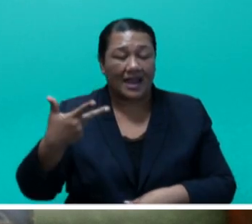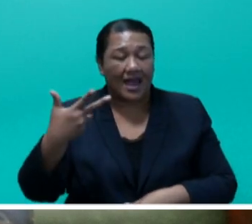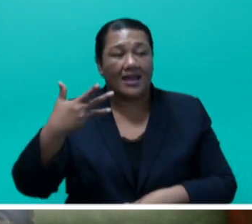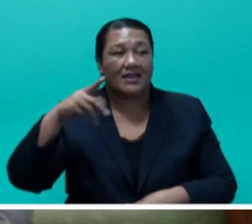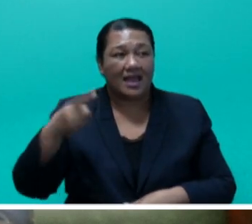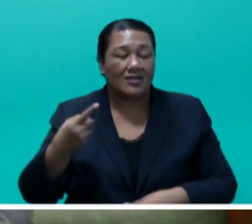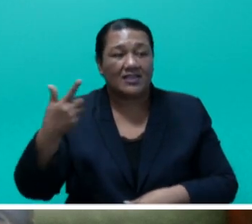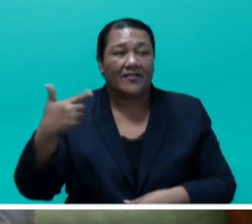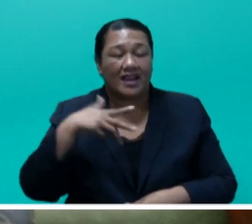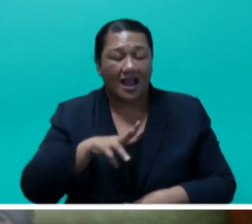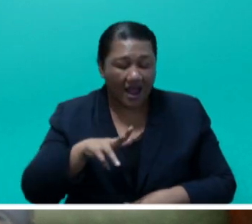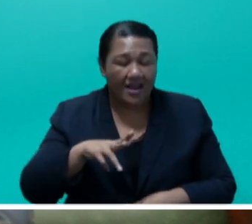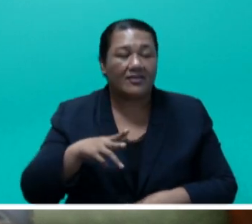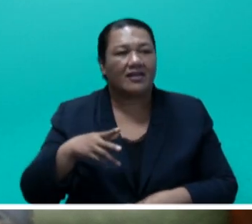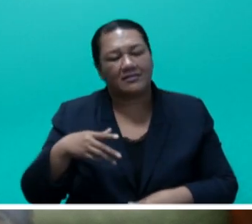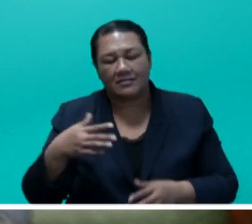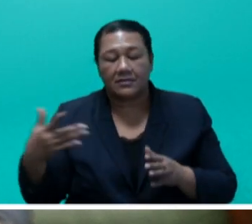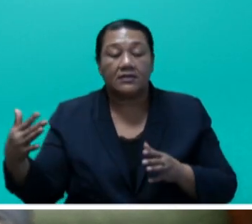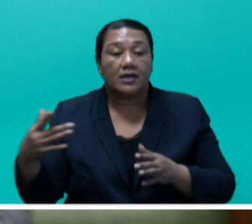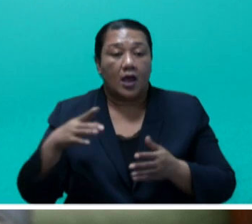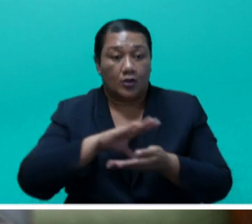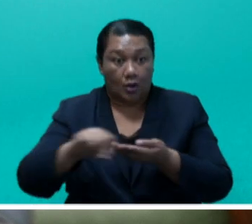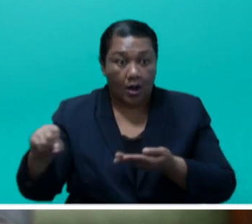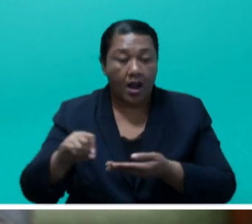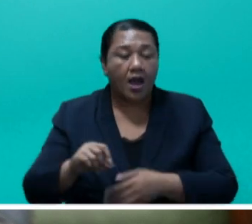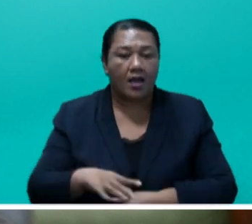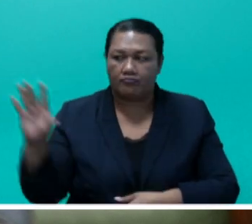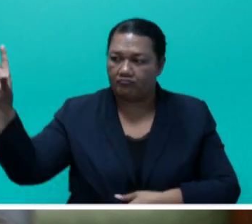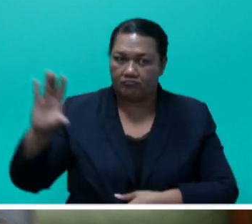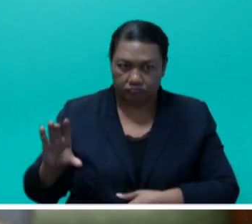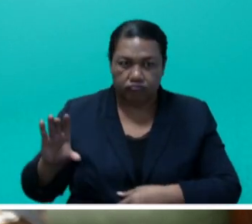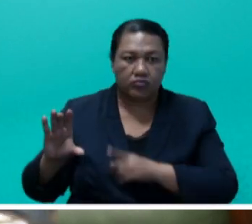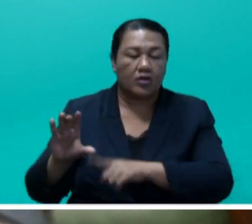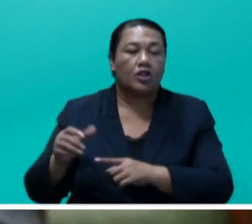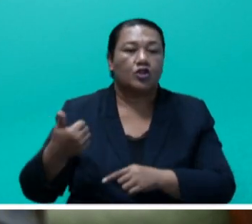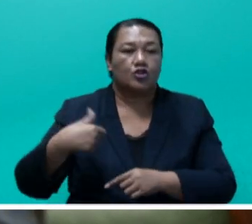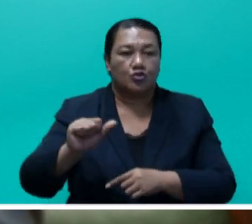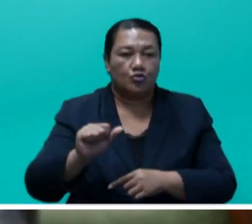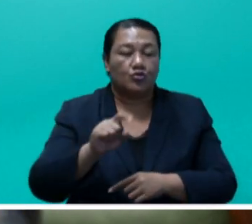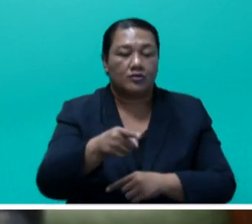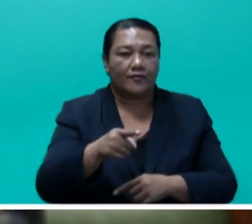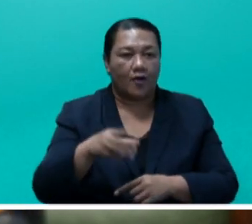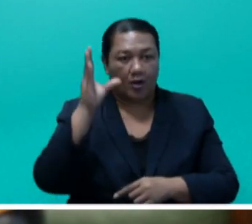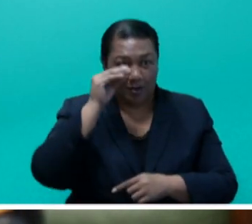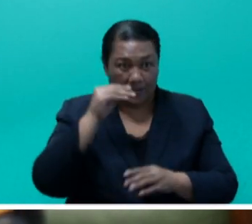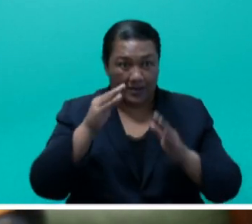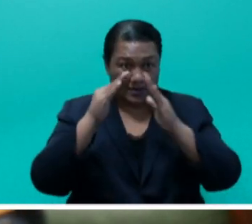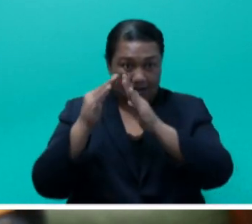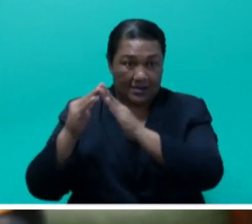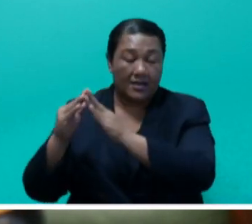$859,702 has been utilized from the budgetary provision, and that essentially to accommodate the holding cost of 4